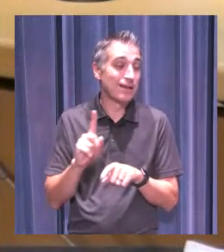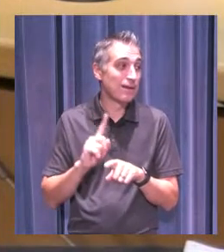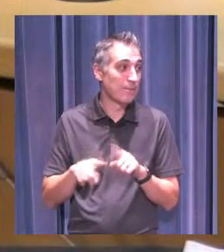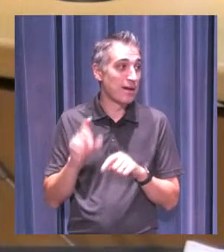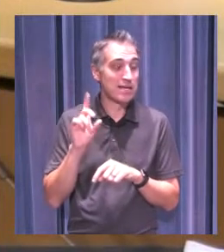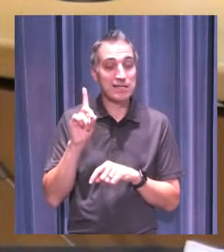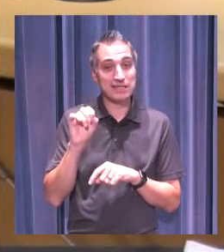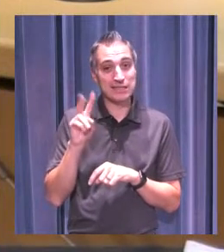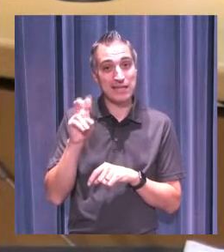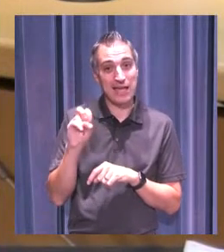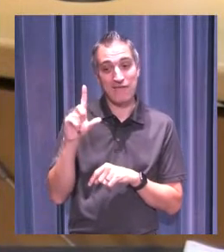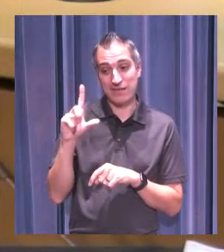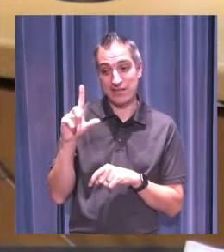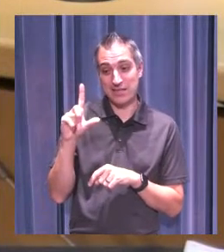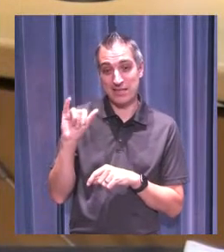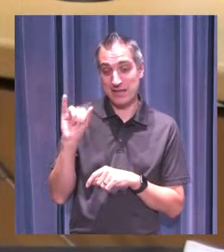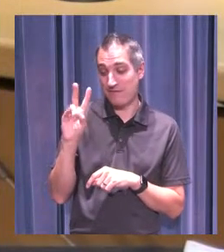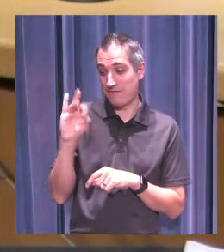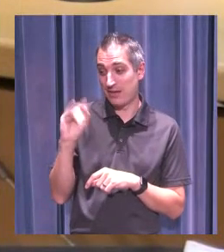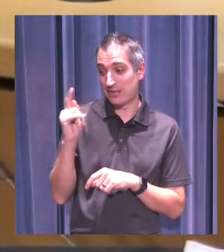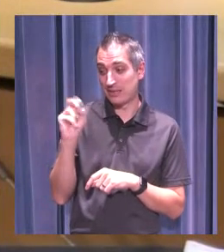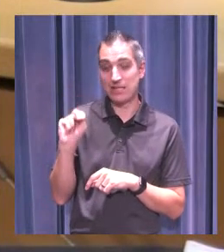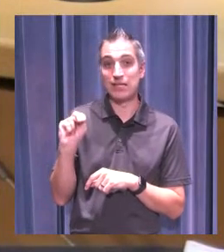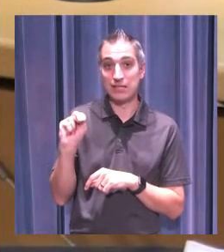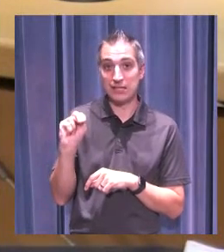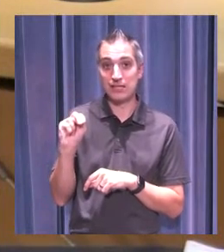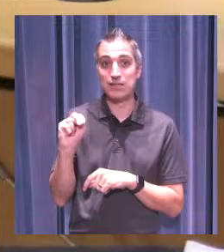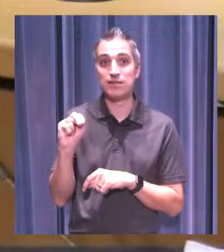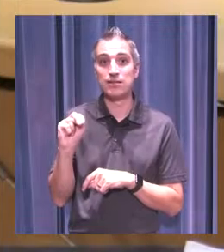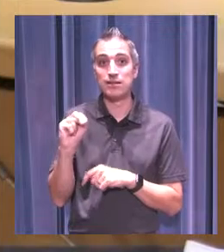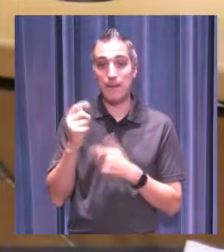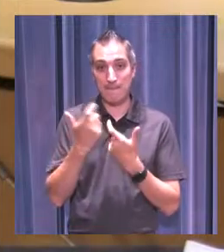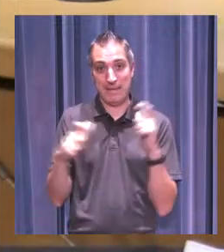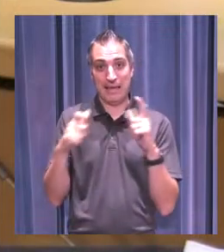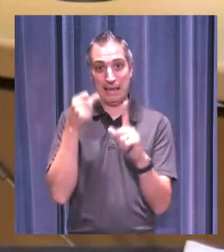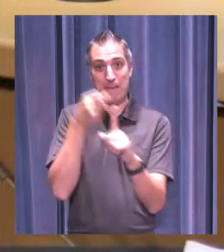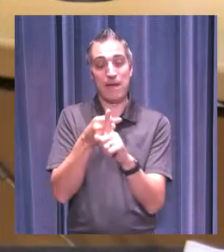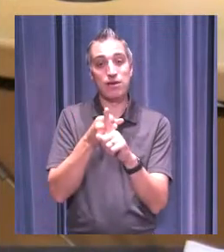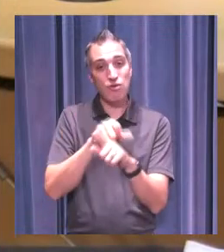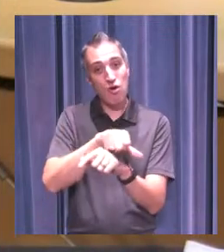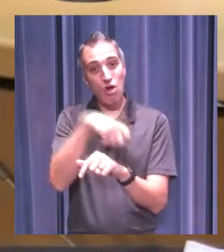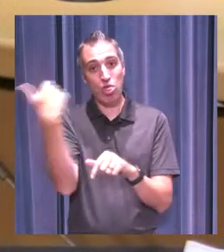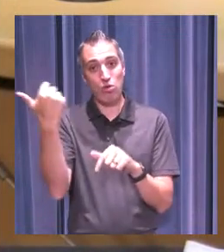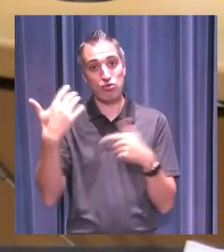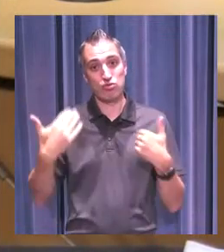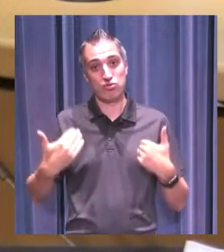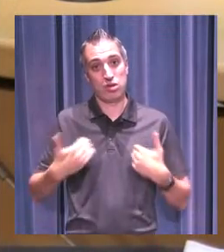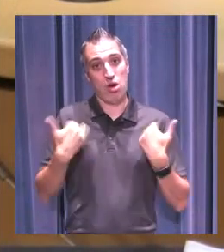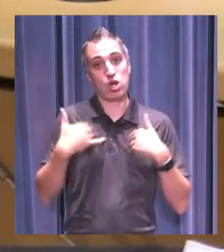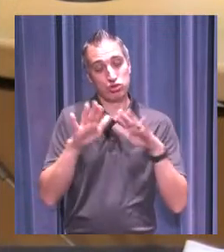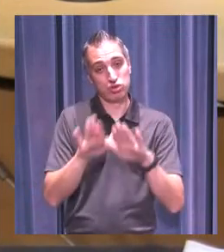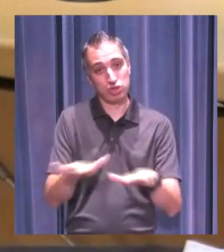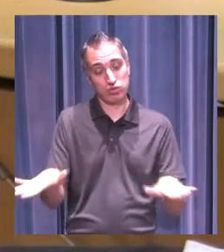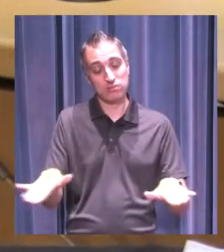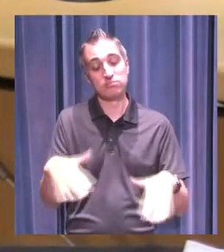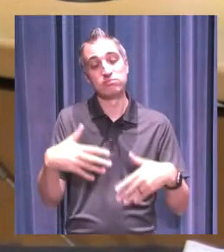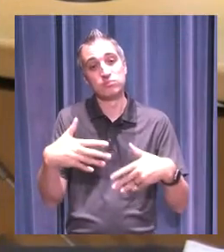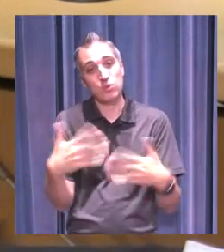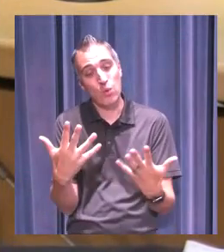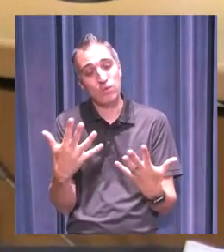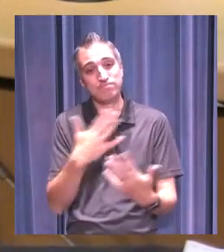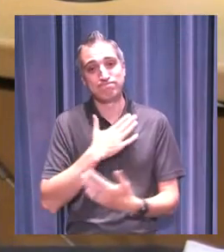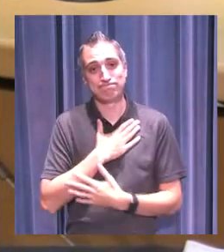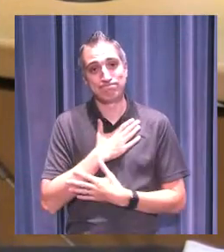Dave Livingston has made a major impact on many other small children. So